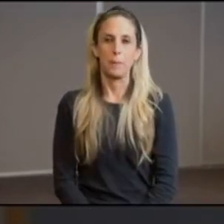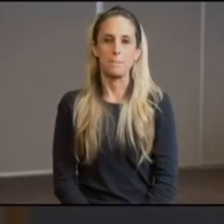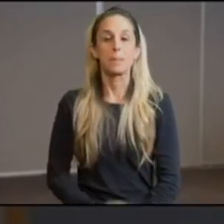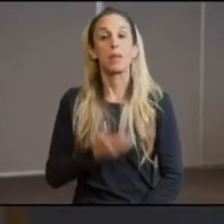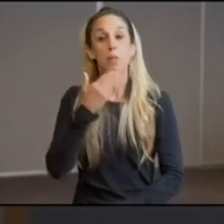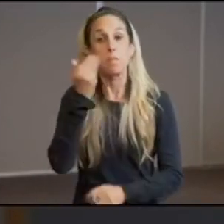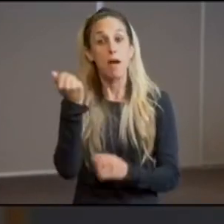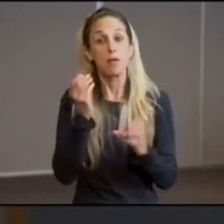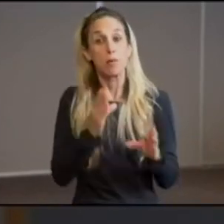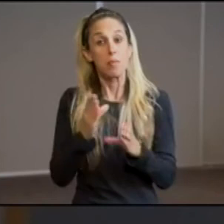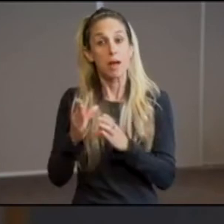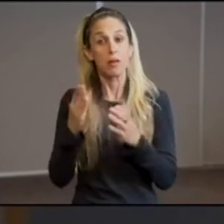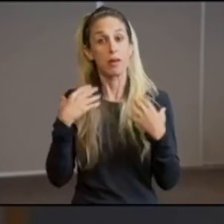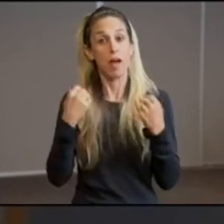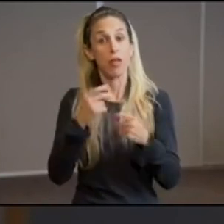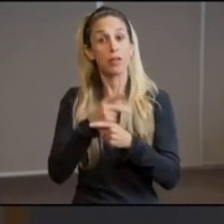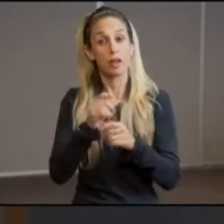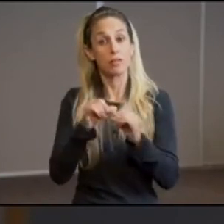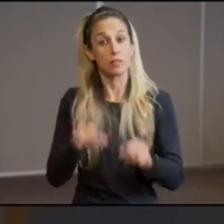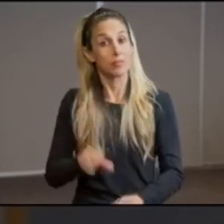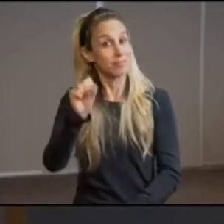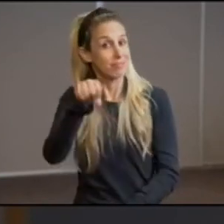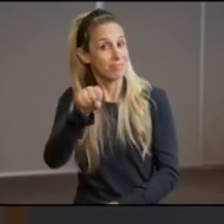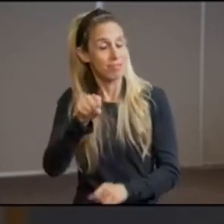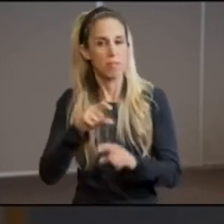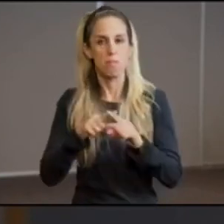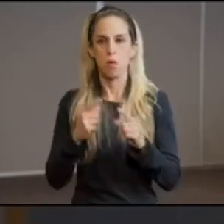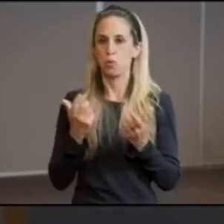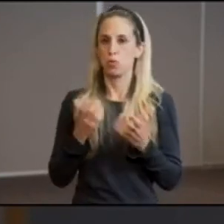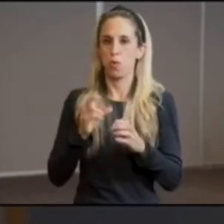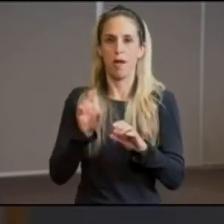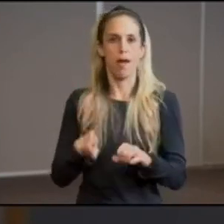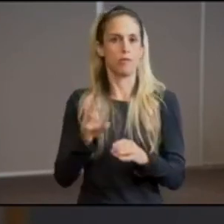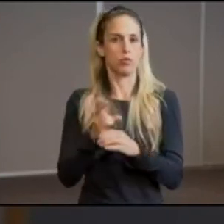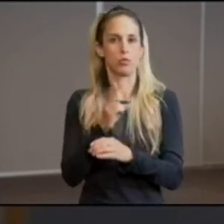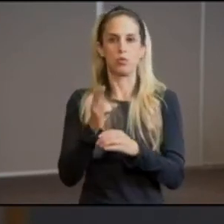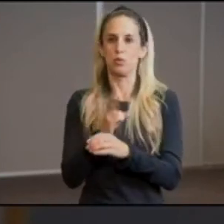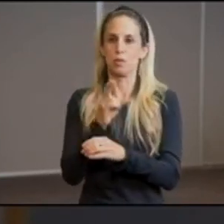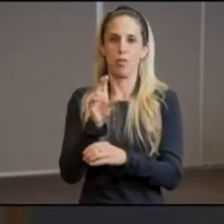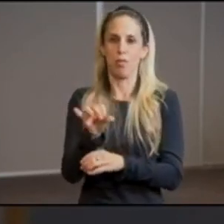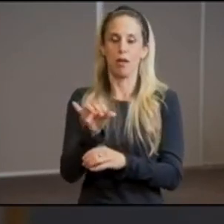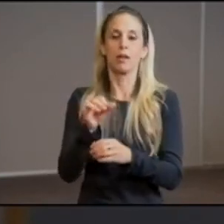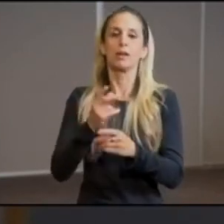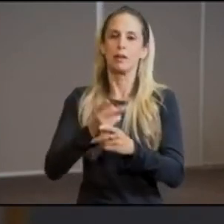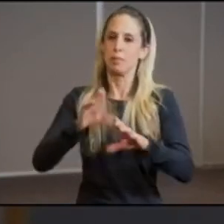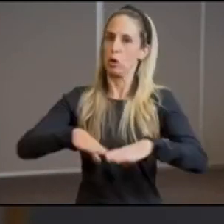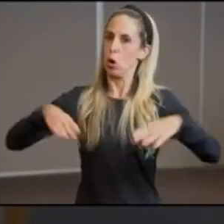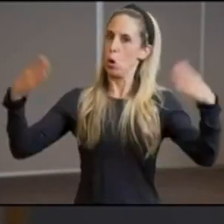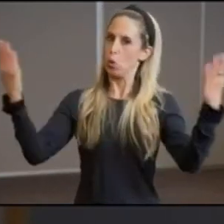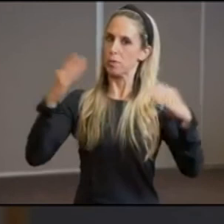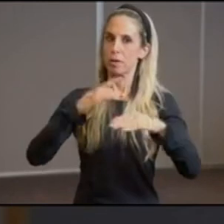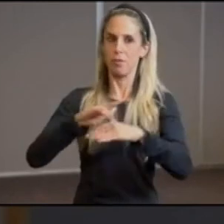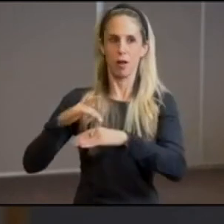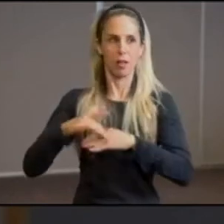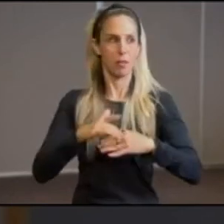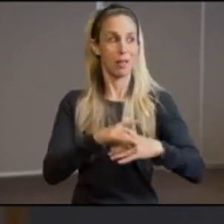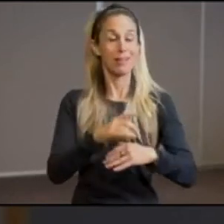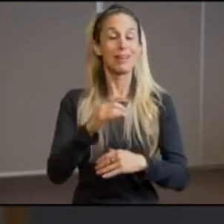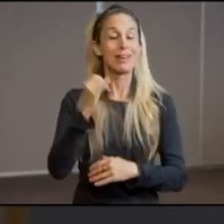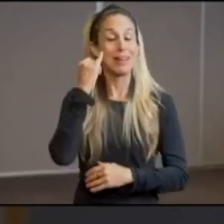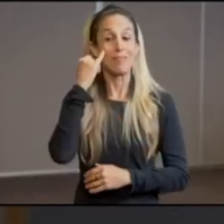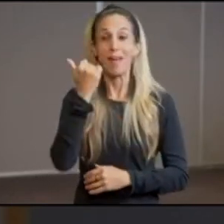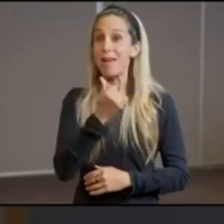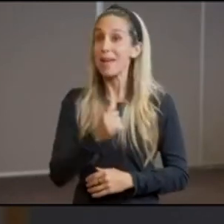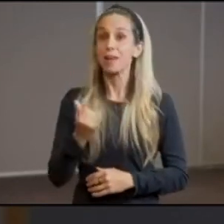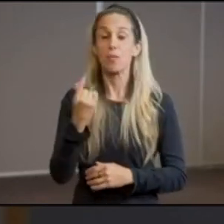better prepared in our healthcare system, but we really don't want to have to use it. We want to keep them open so that